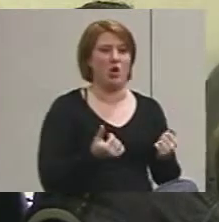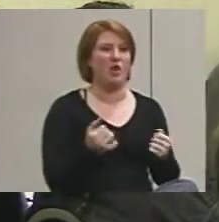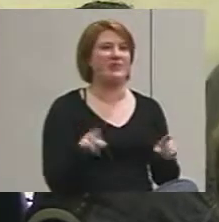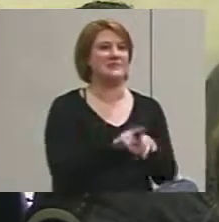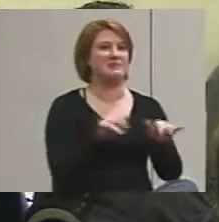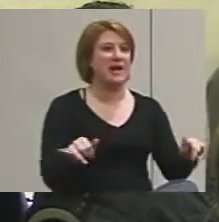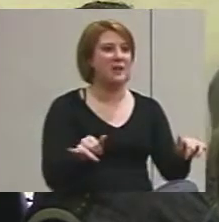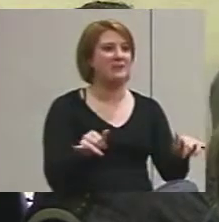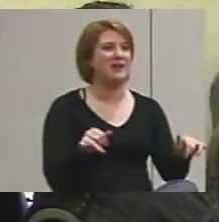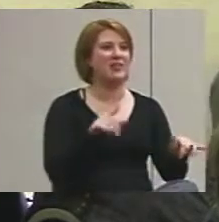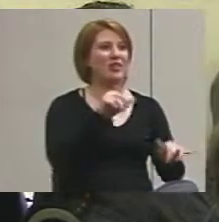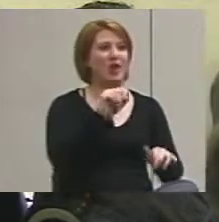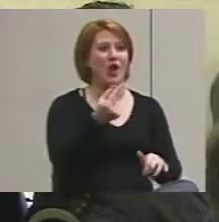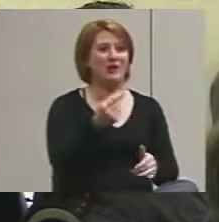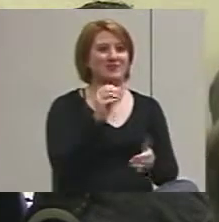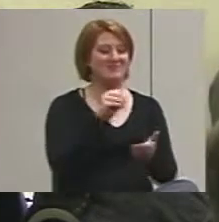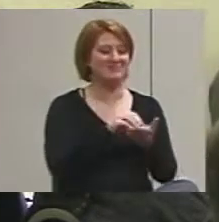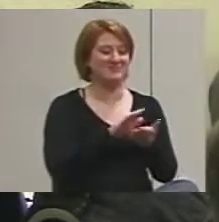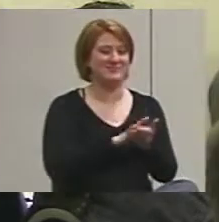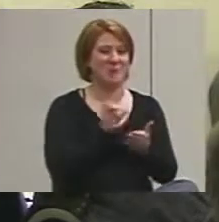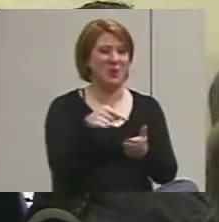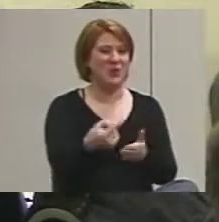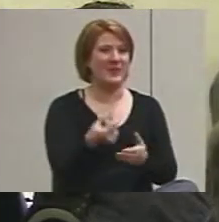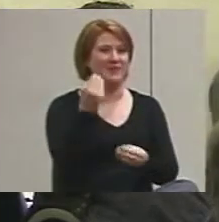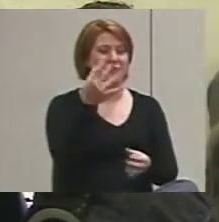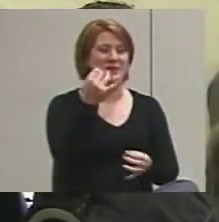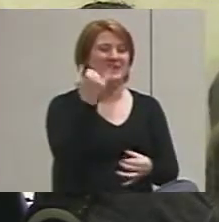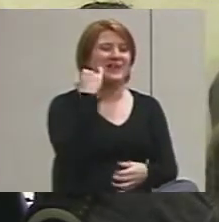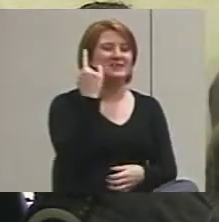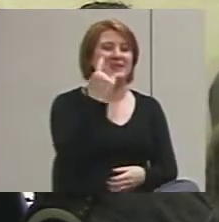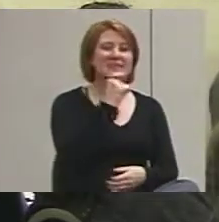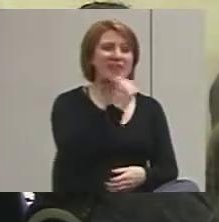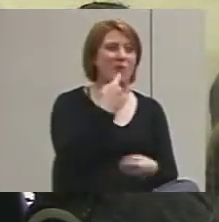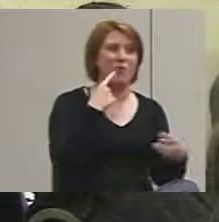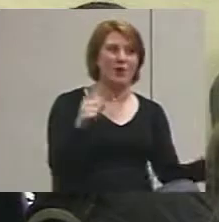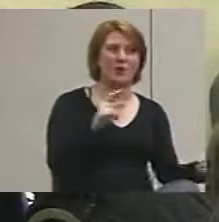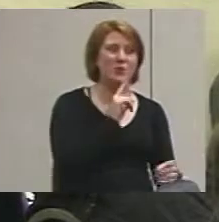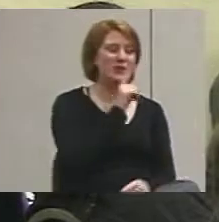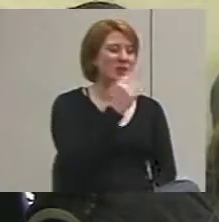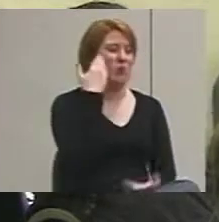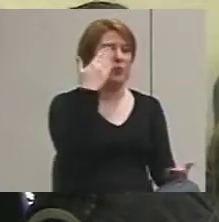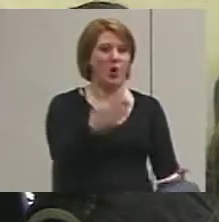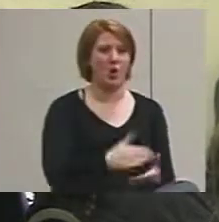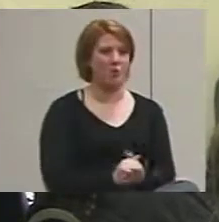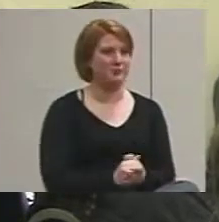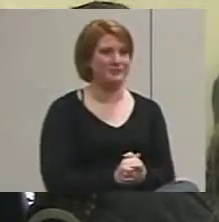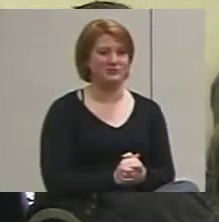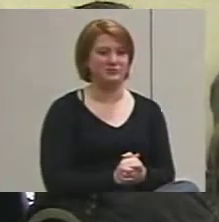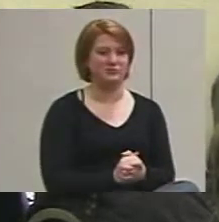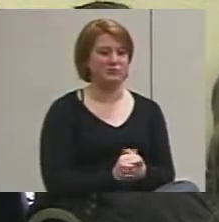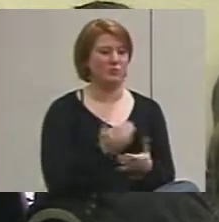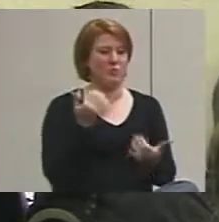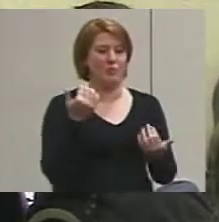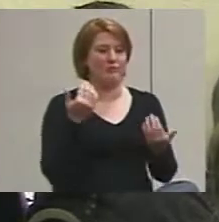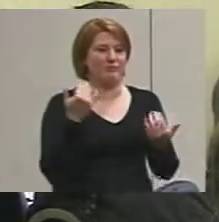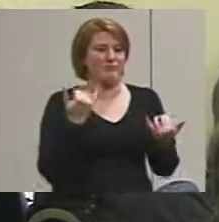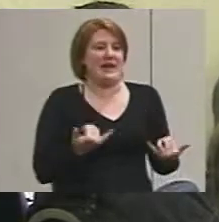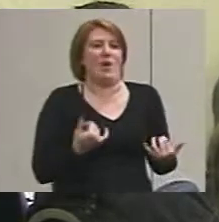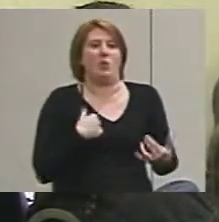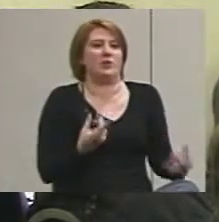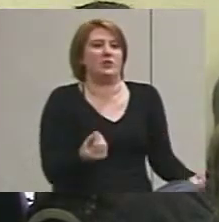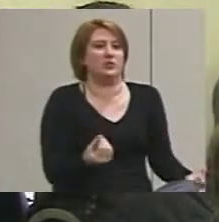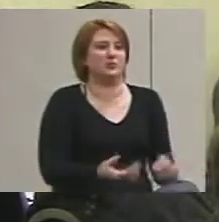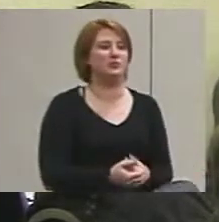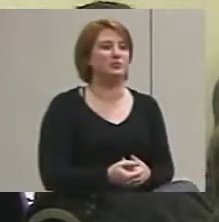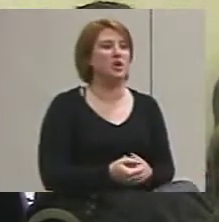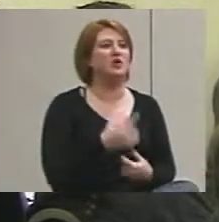all you're getting is log data, if something isn't working, we're not really going to know what to do next. So